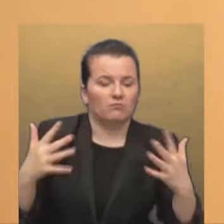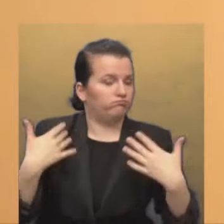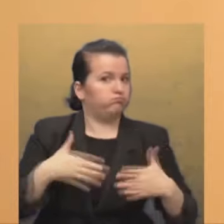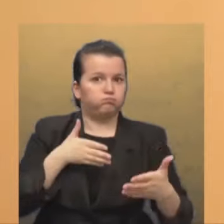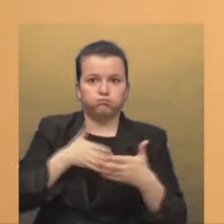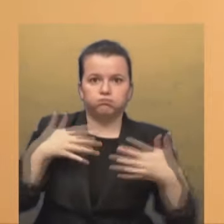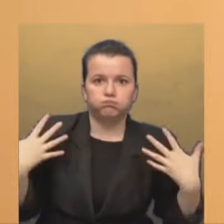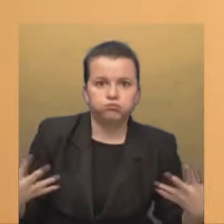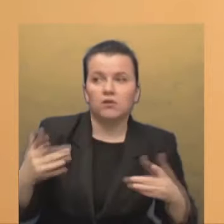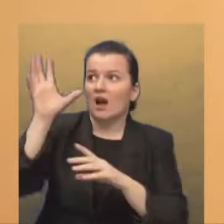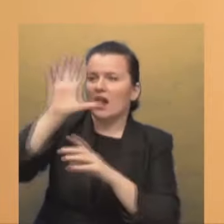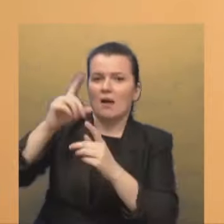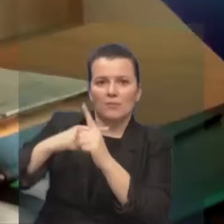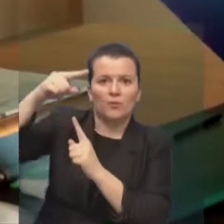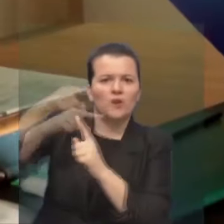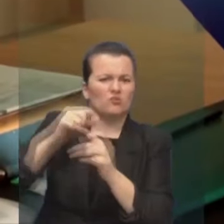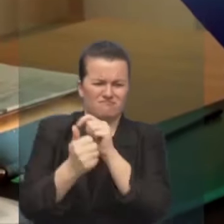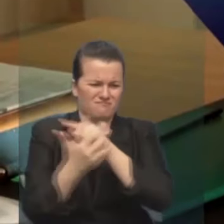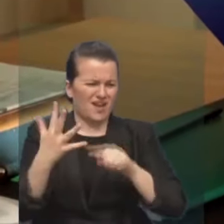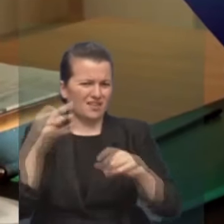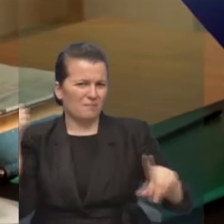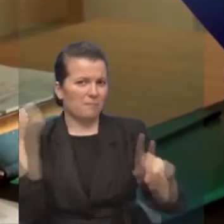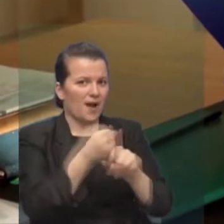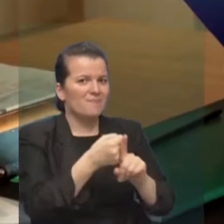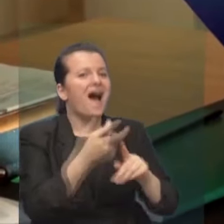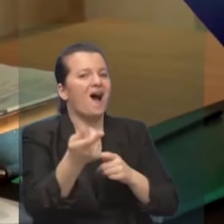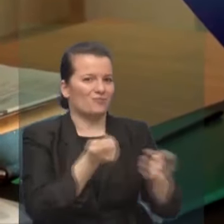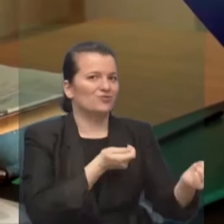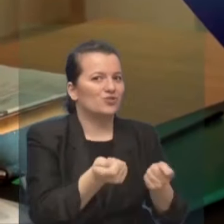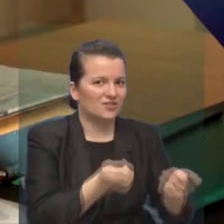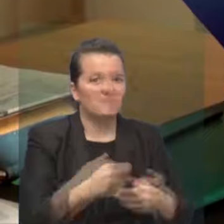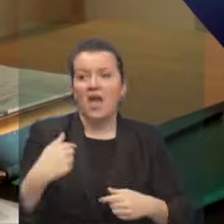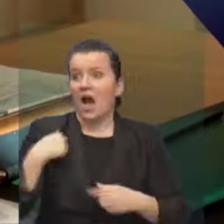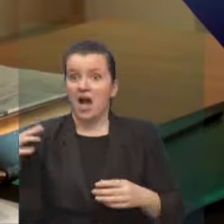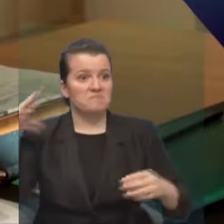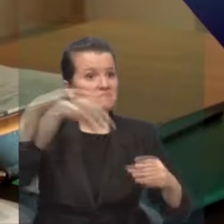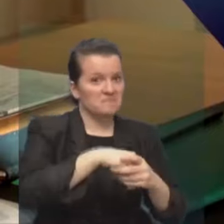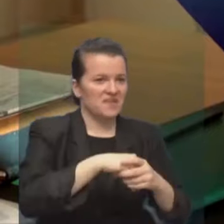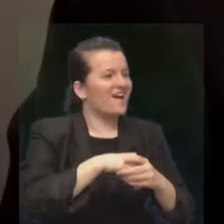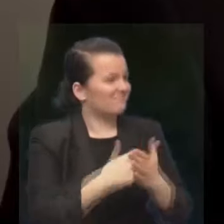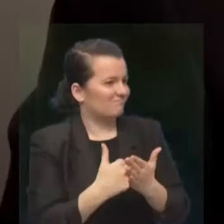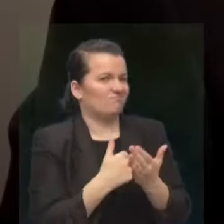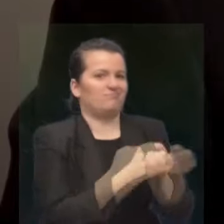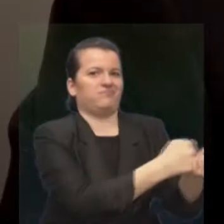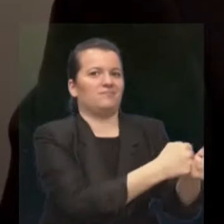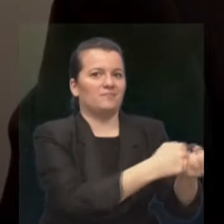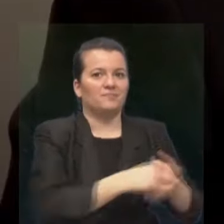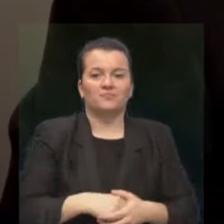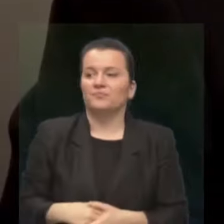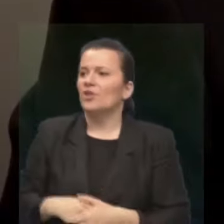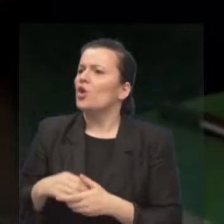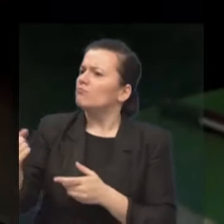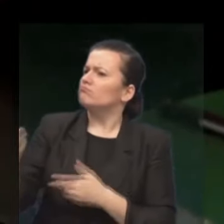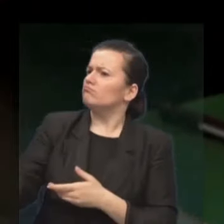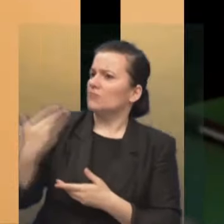major challenges that I certainly hope I can be useful there. Why do you want to join the board? Well, I'd be